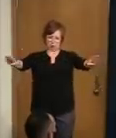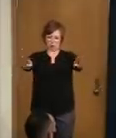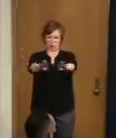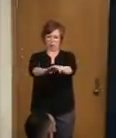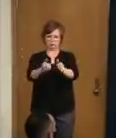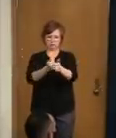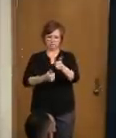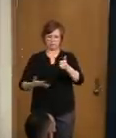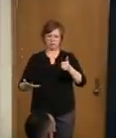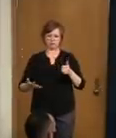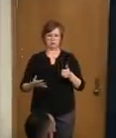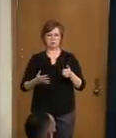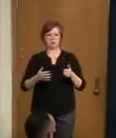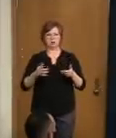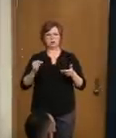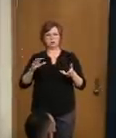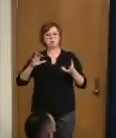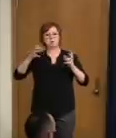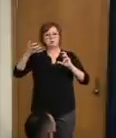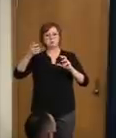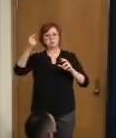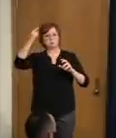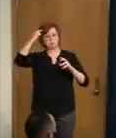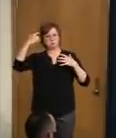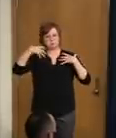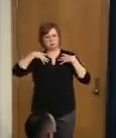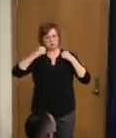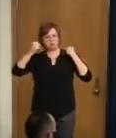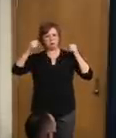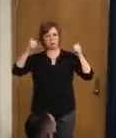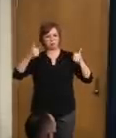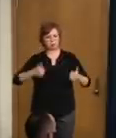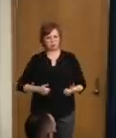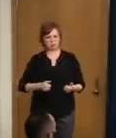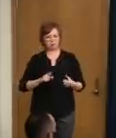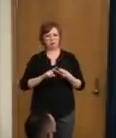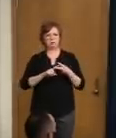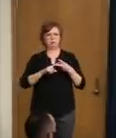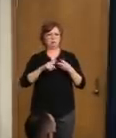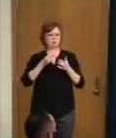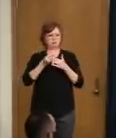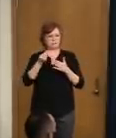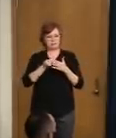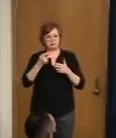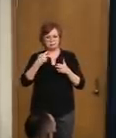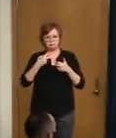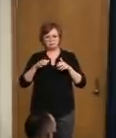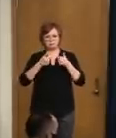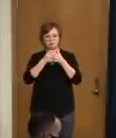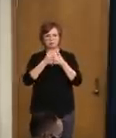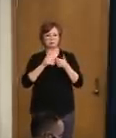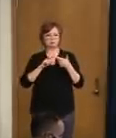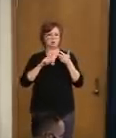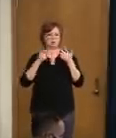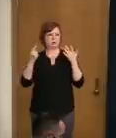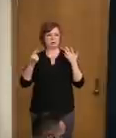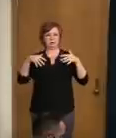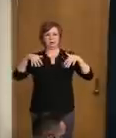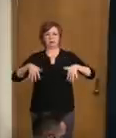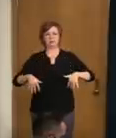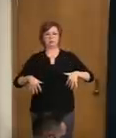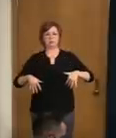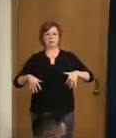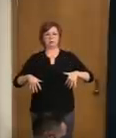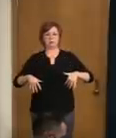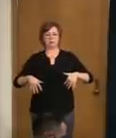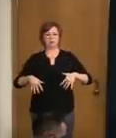again, the bulk of the transmission seems to be right now social connections among individuals. Even outdoors, we